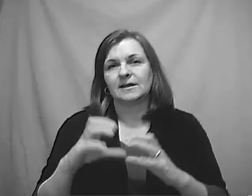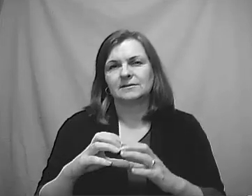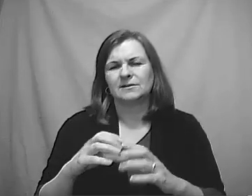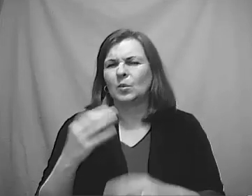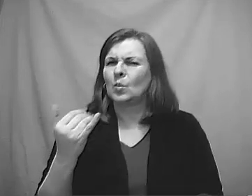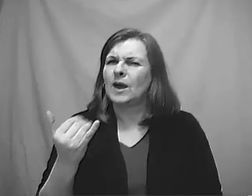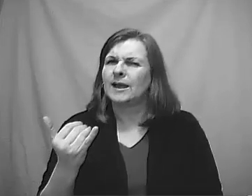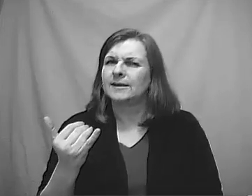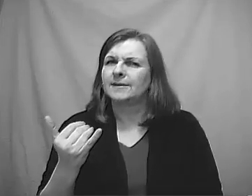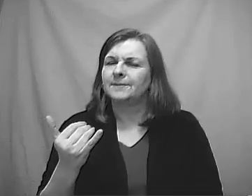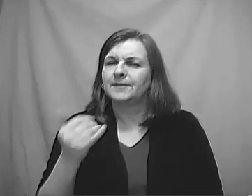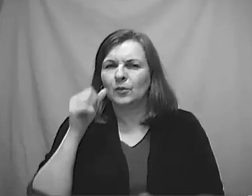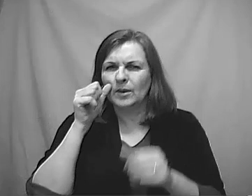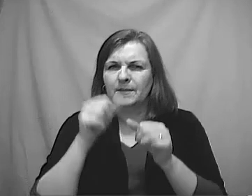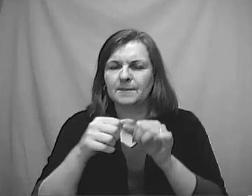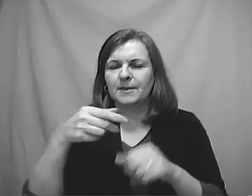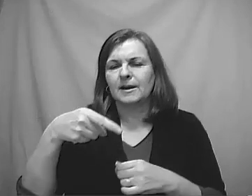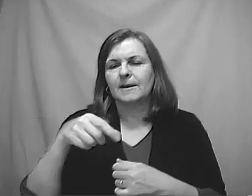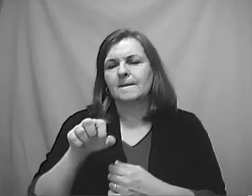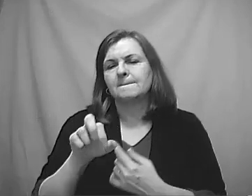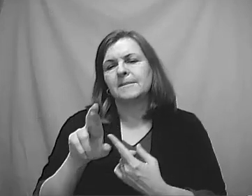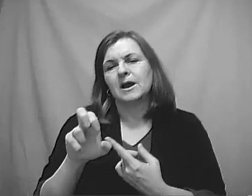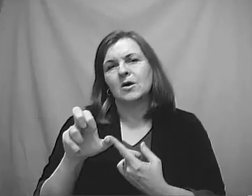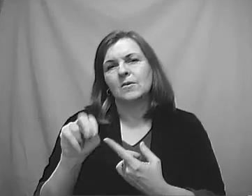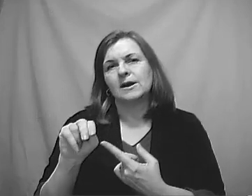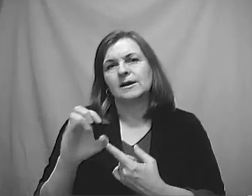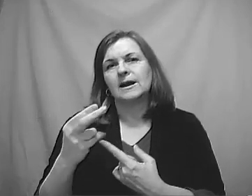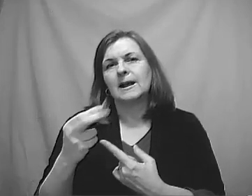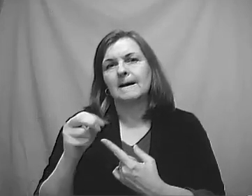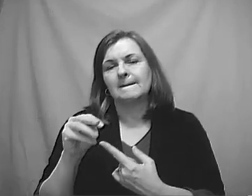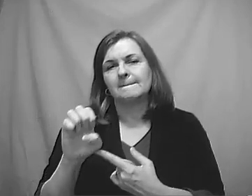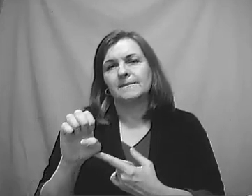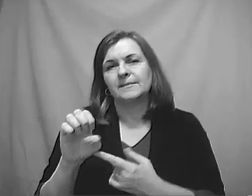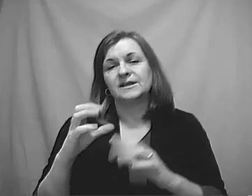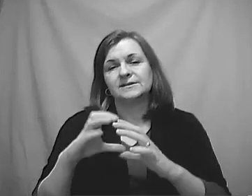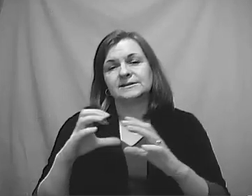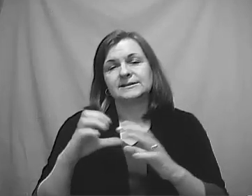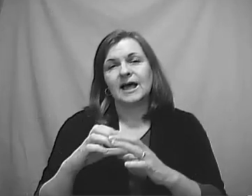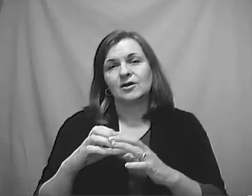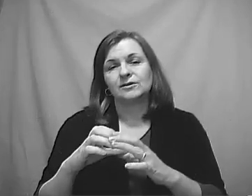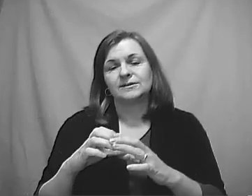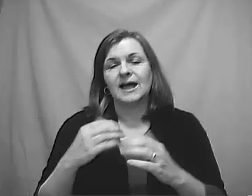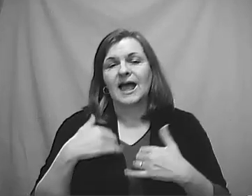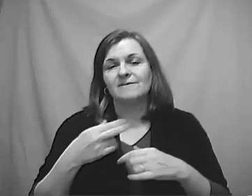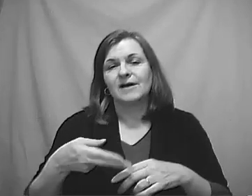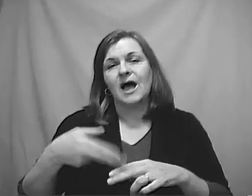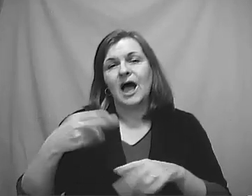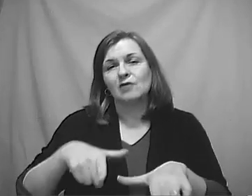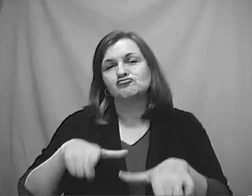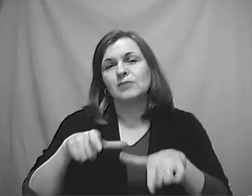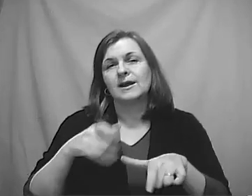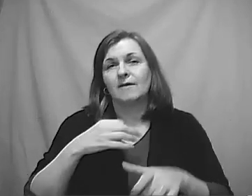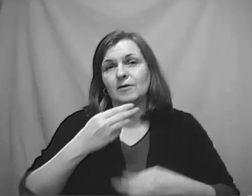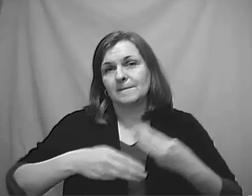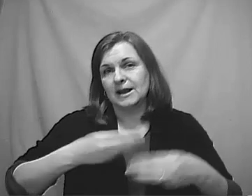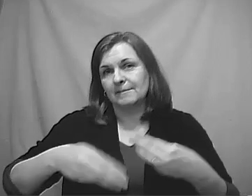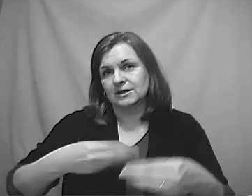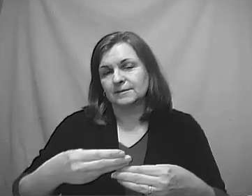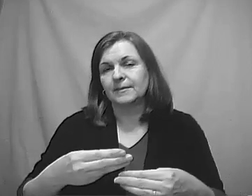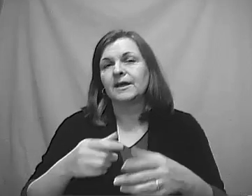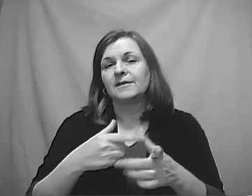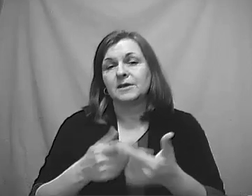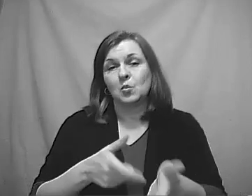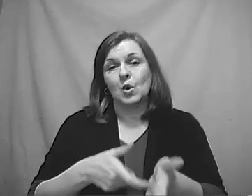cells. Why? Remember, parenchyme cells are associated with high levels of